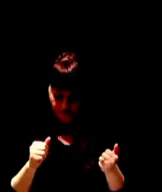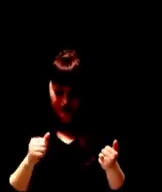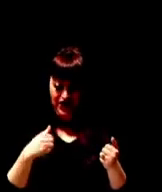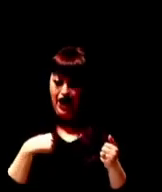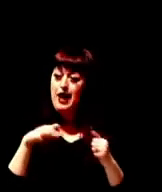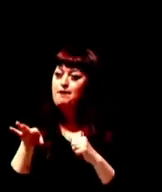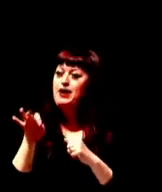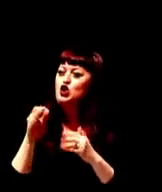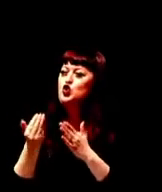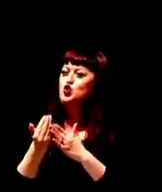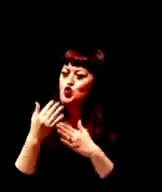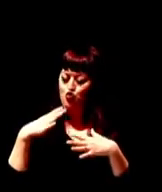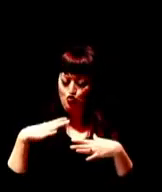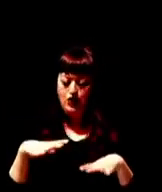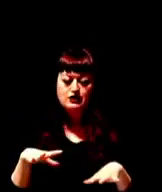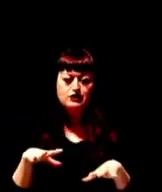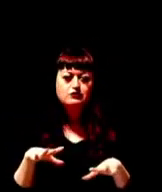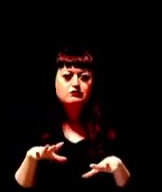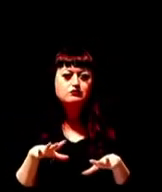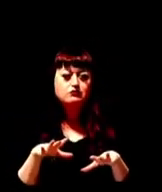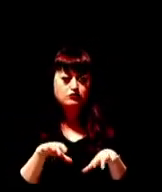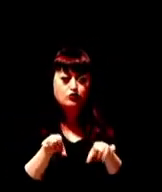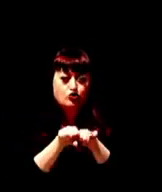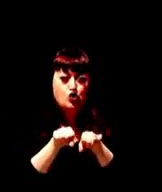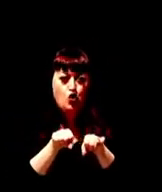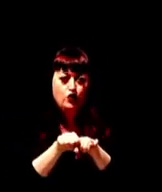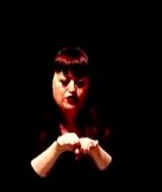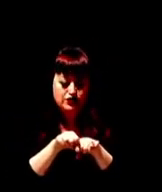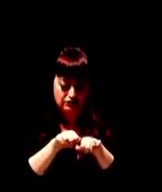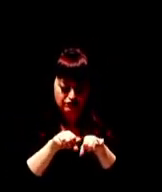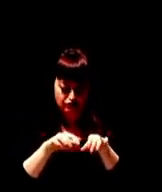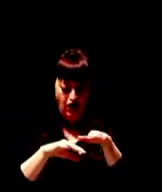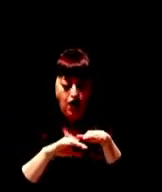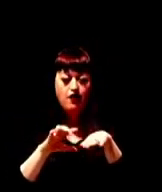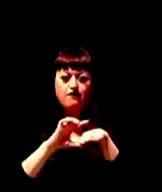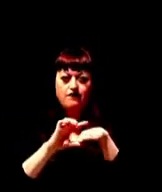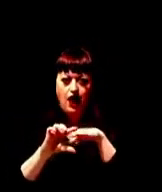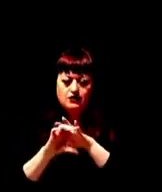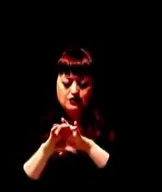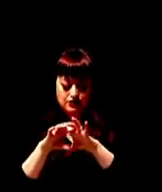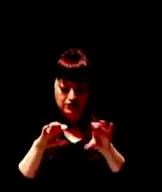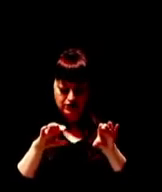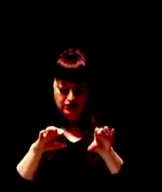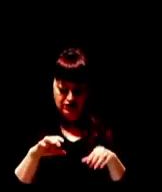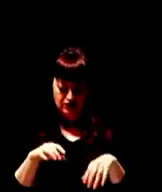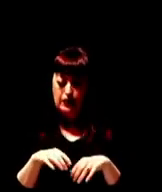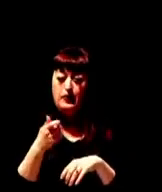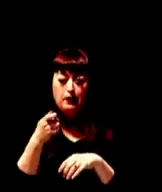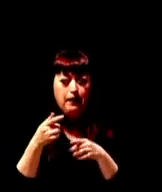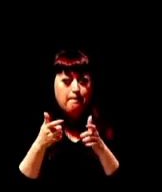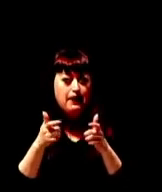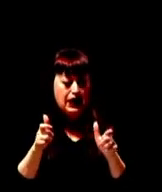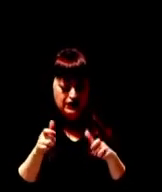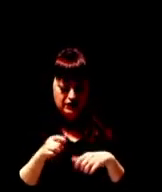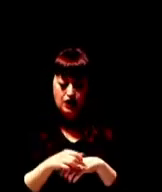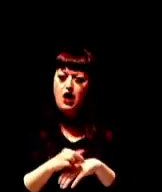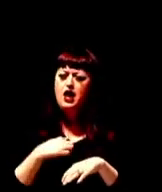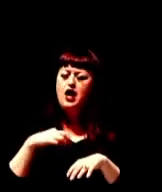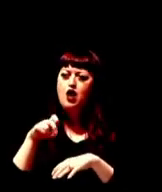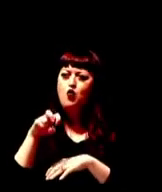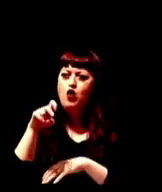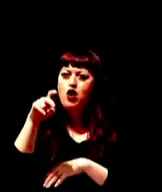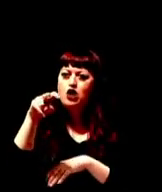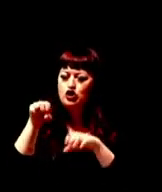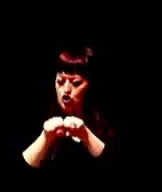dress and a pair of ballet flats that were just the tiniest bit too big. So next thing I know, I'm walking up the stairs, and I lose